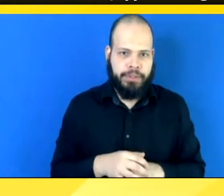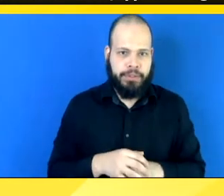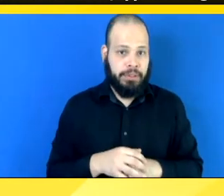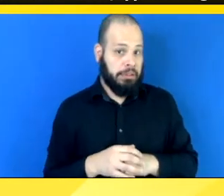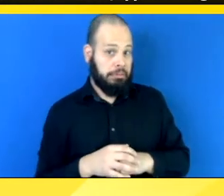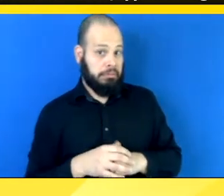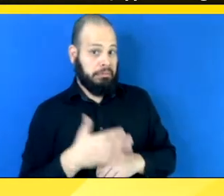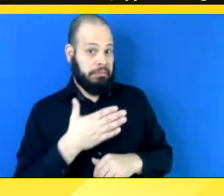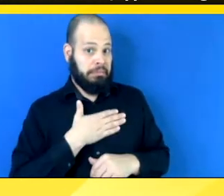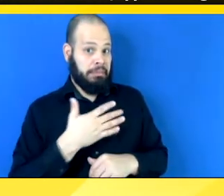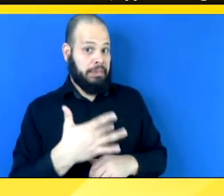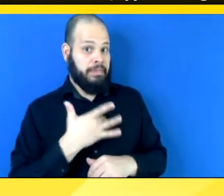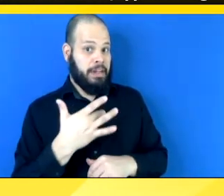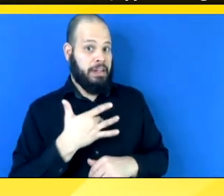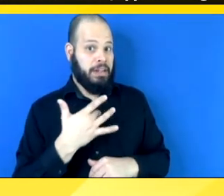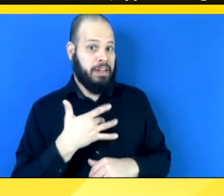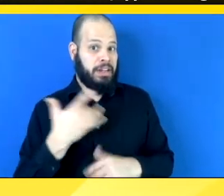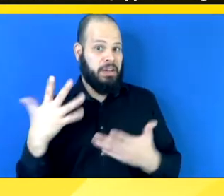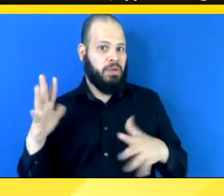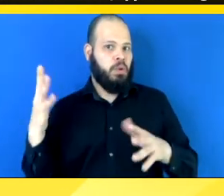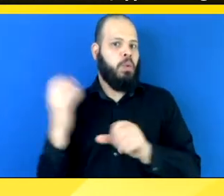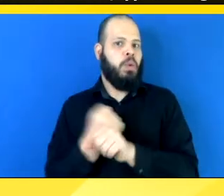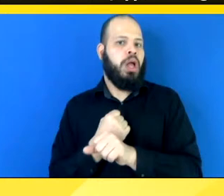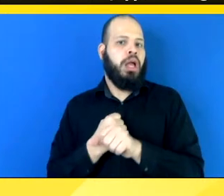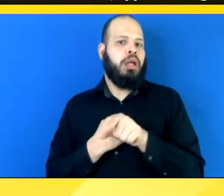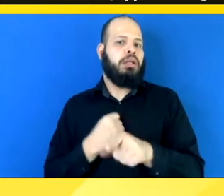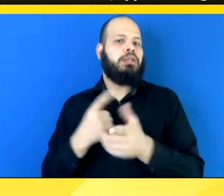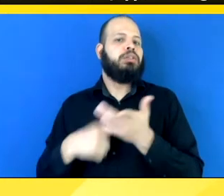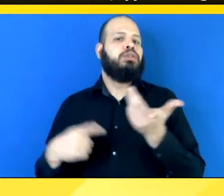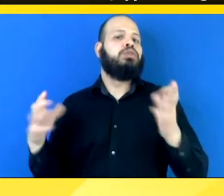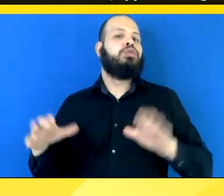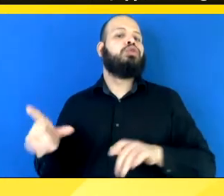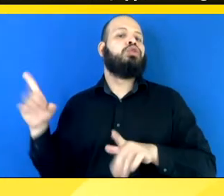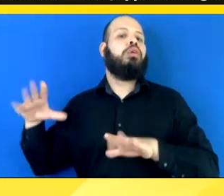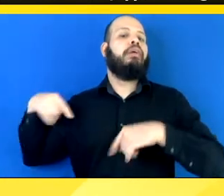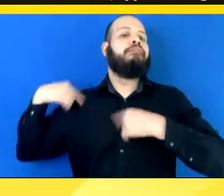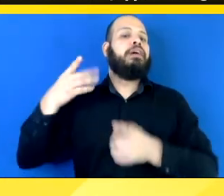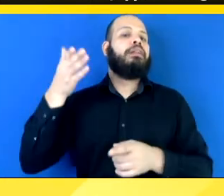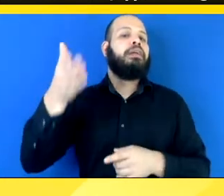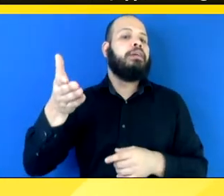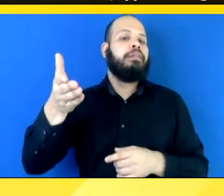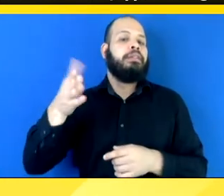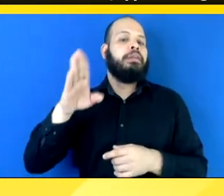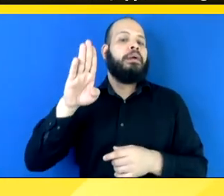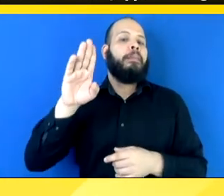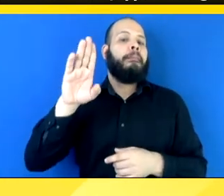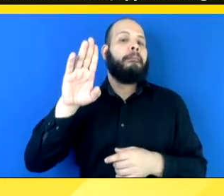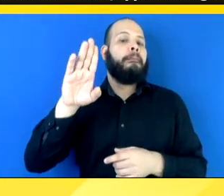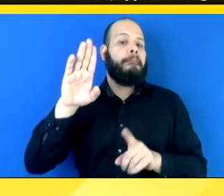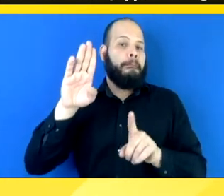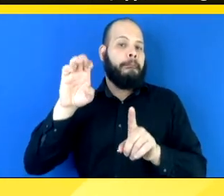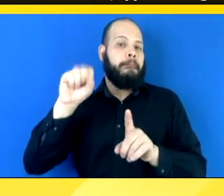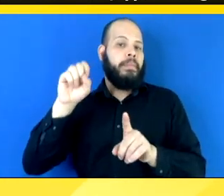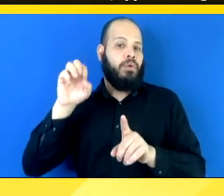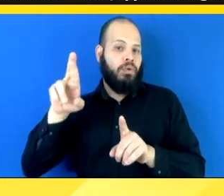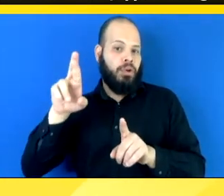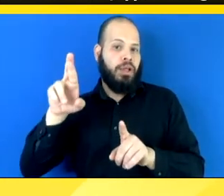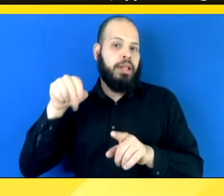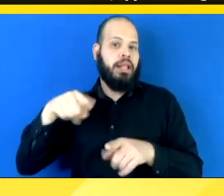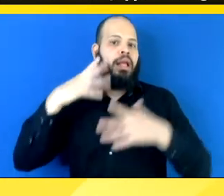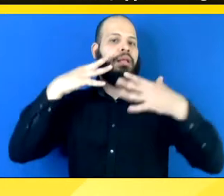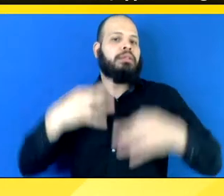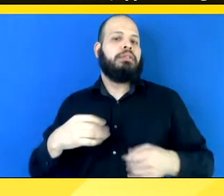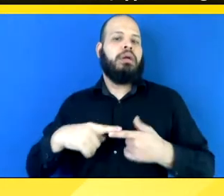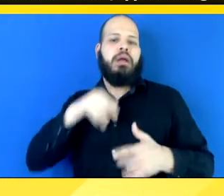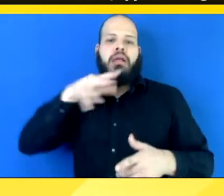sparked in Bessemer, what you have sparked in Birmingham, is that we are not going to sit back and take it anymore. We are not going to sit back and be